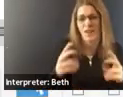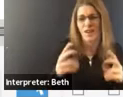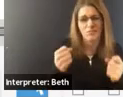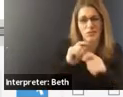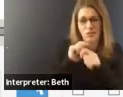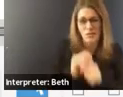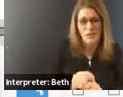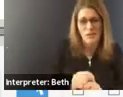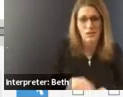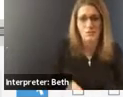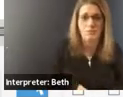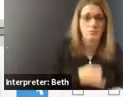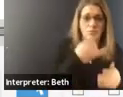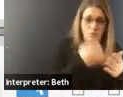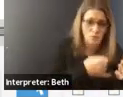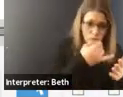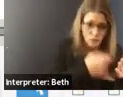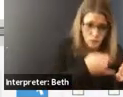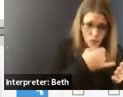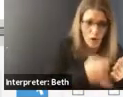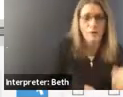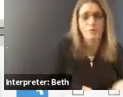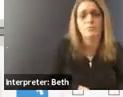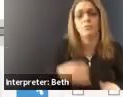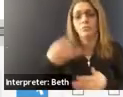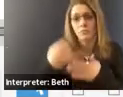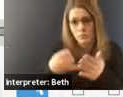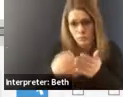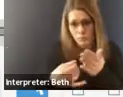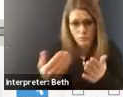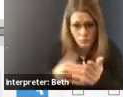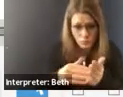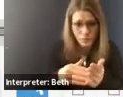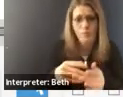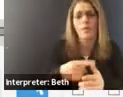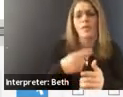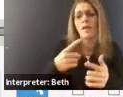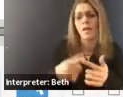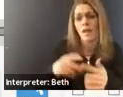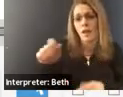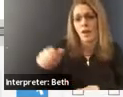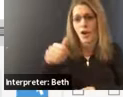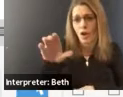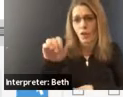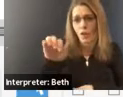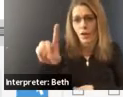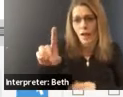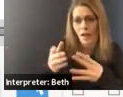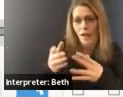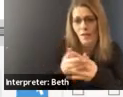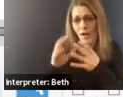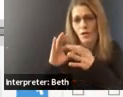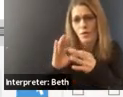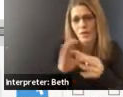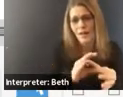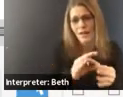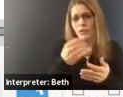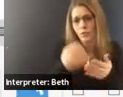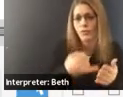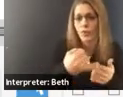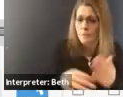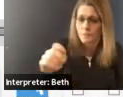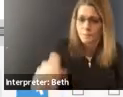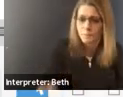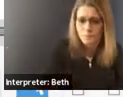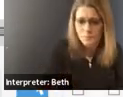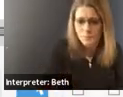drawing, I did another drawing, and I did another CAD file based on that. Okay,